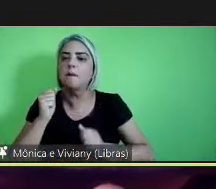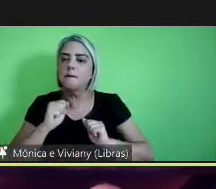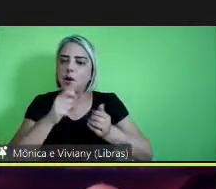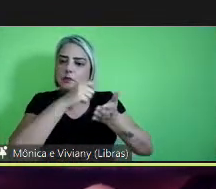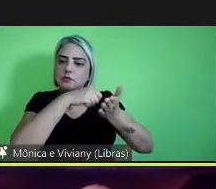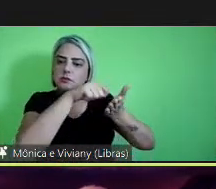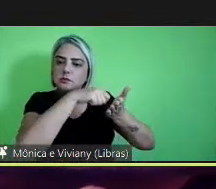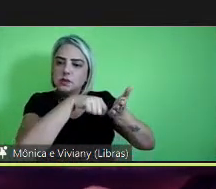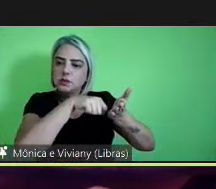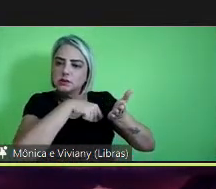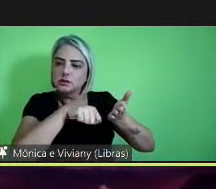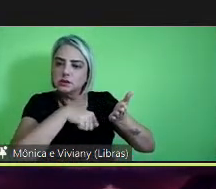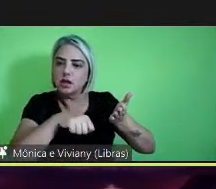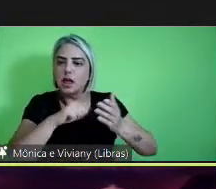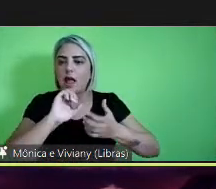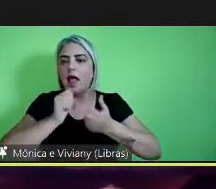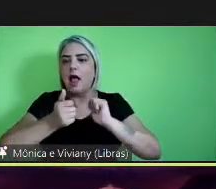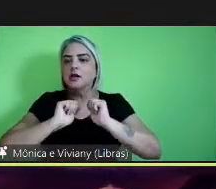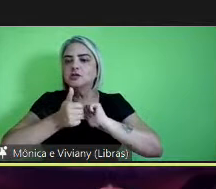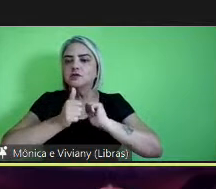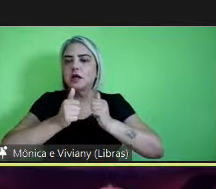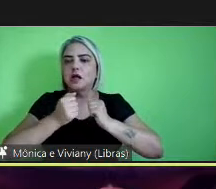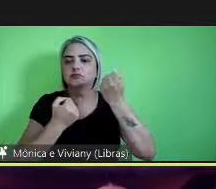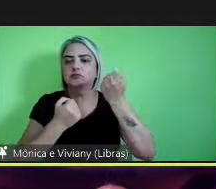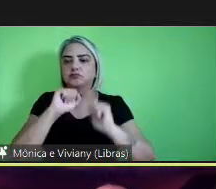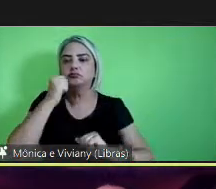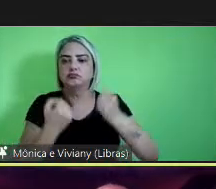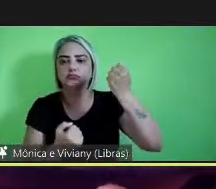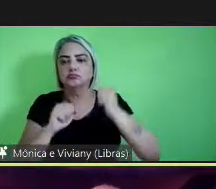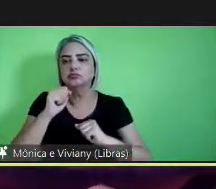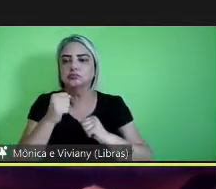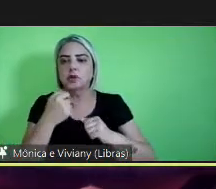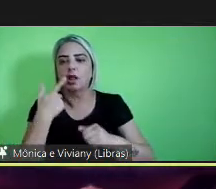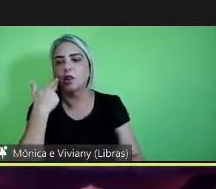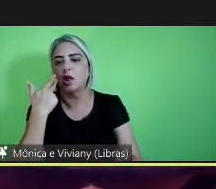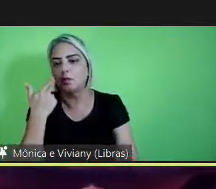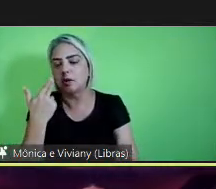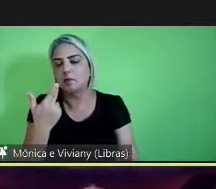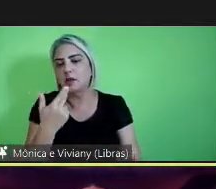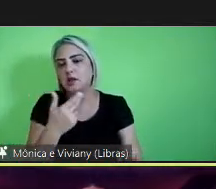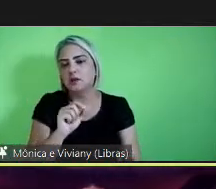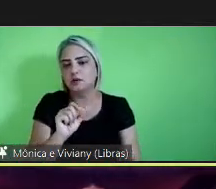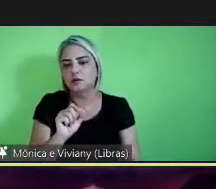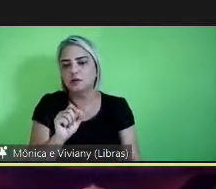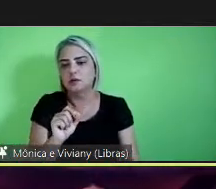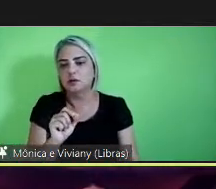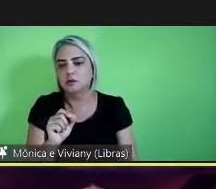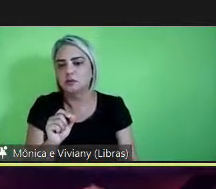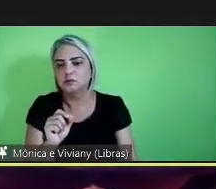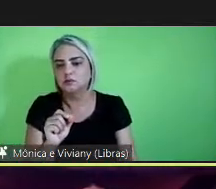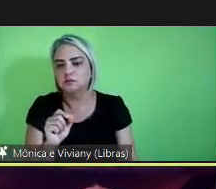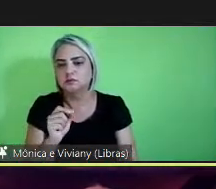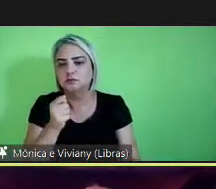activities that would otherwise cost in terms of money.